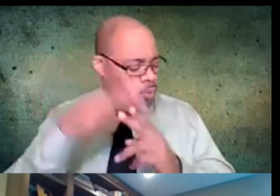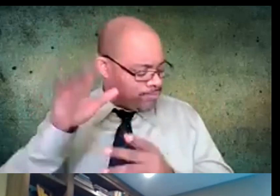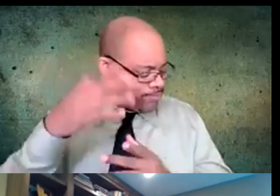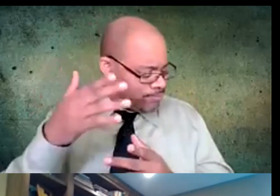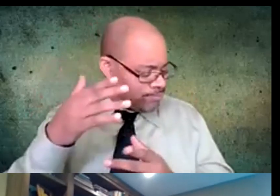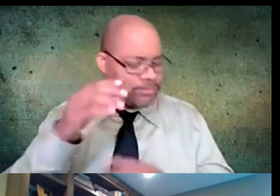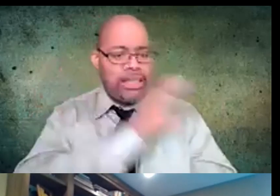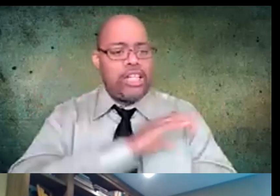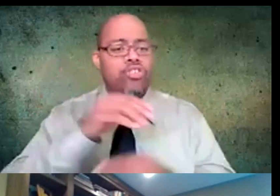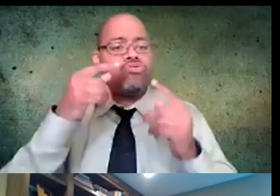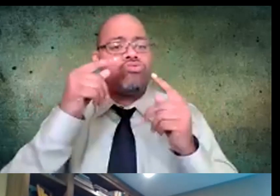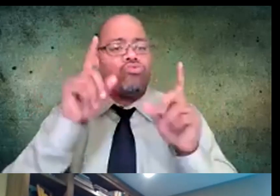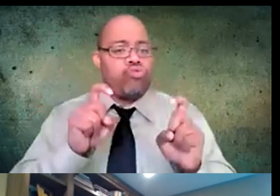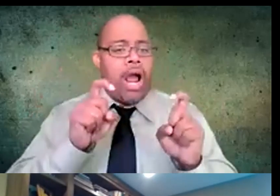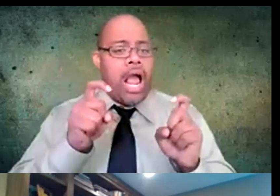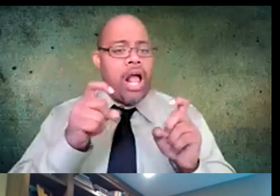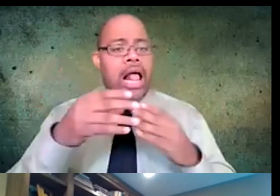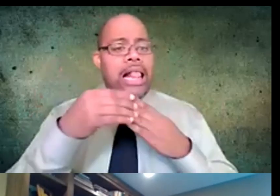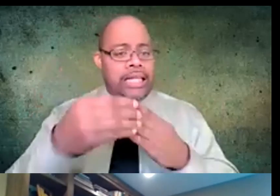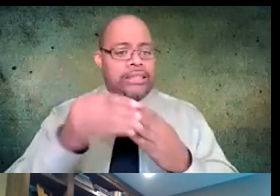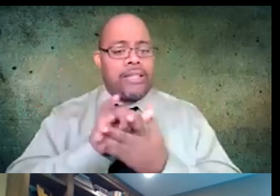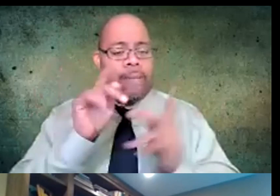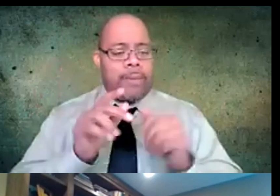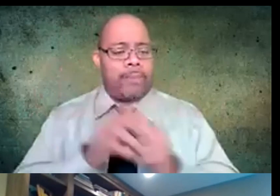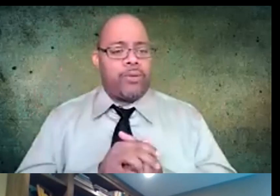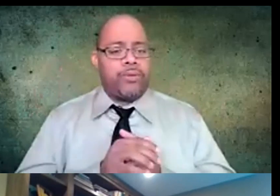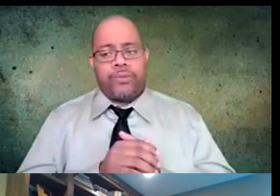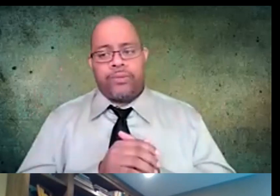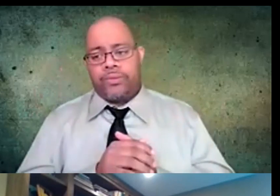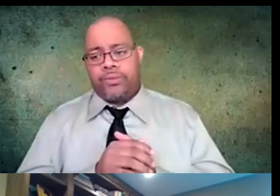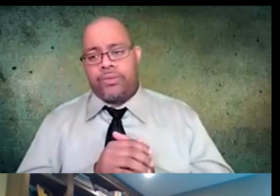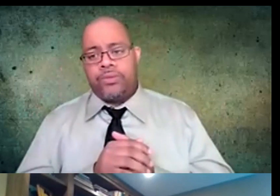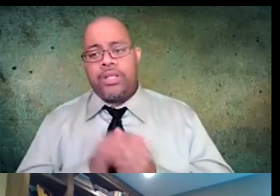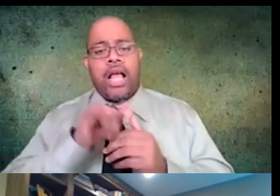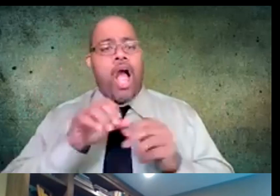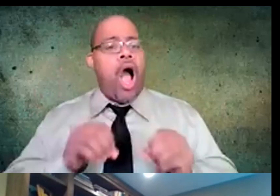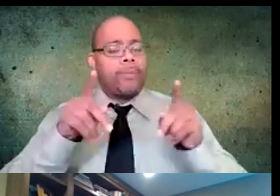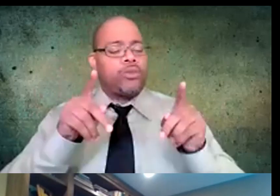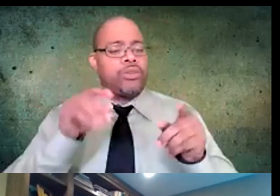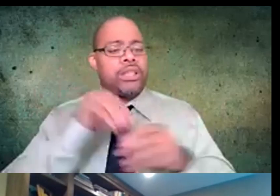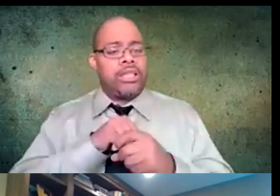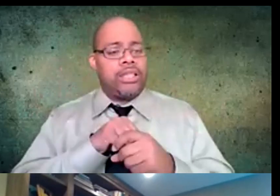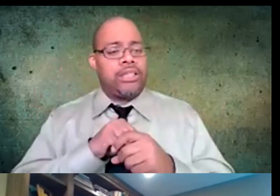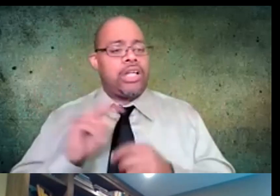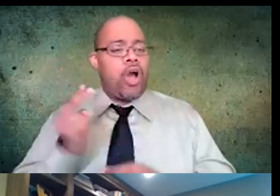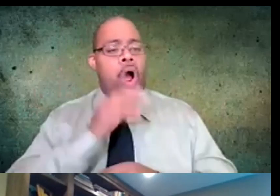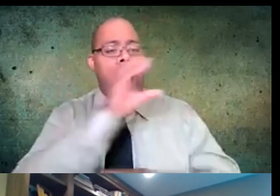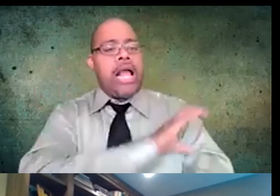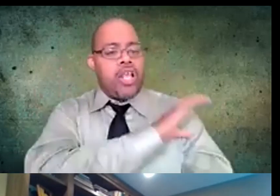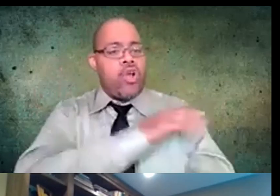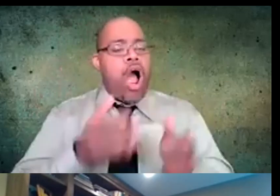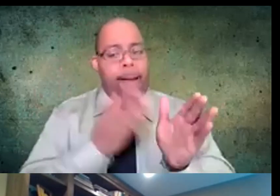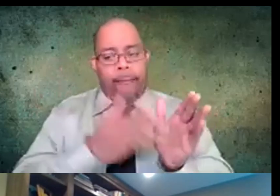clinical trial leads. You know, those are the opportunities in our clinical operation